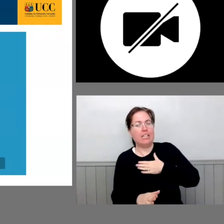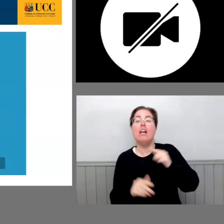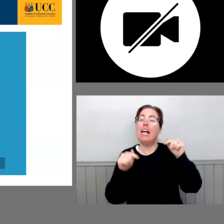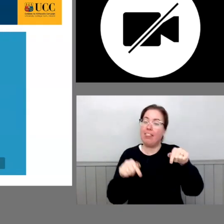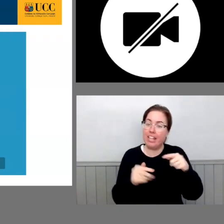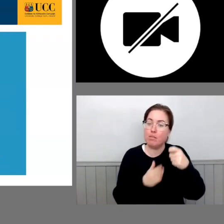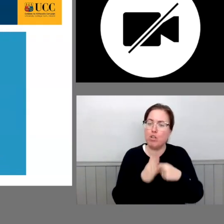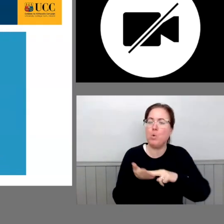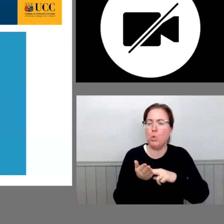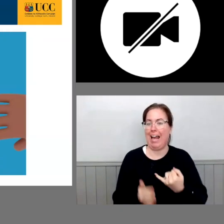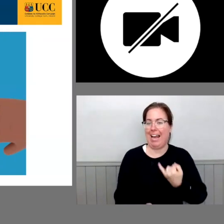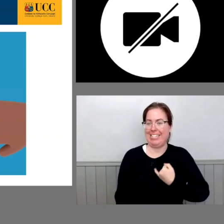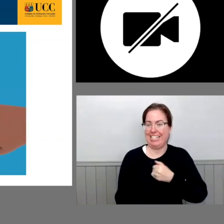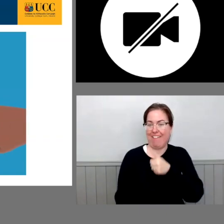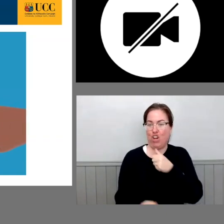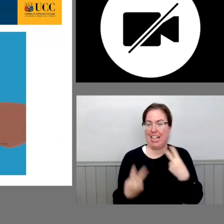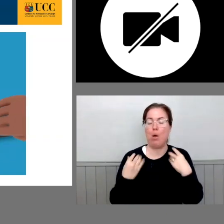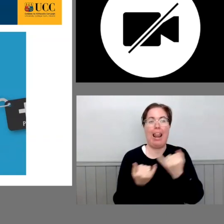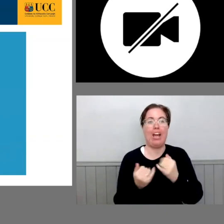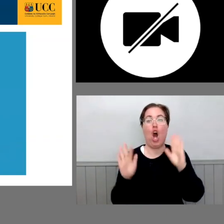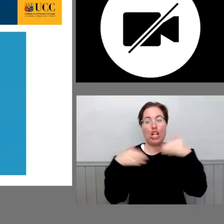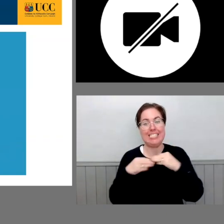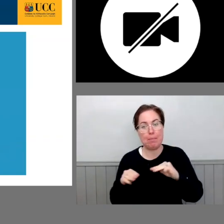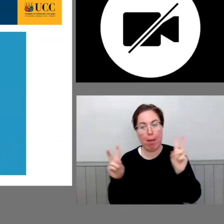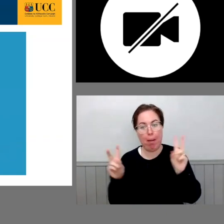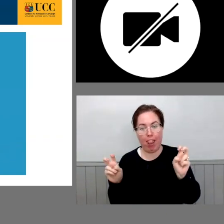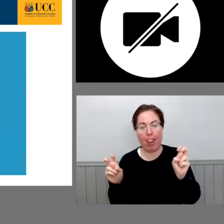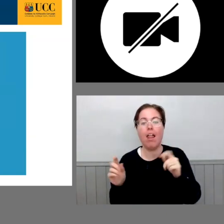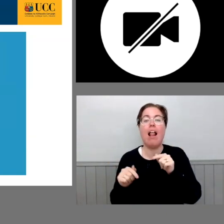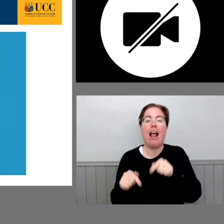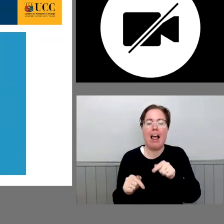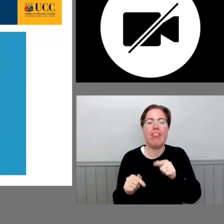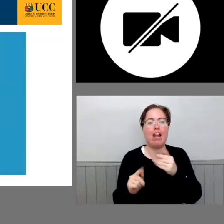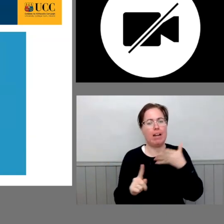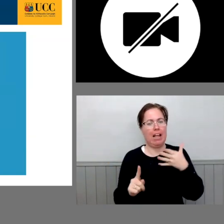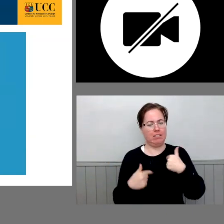identity-first language, like autistic people. It recognizes being